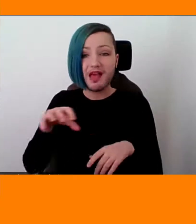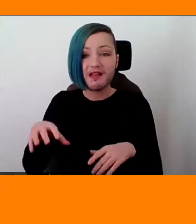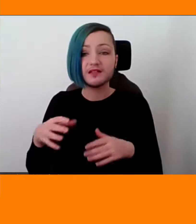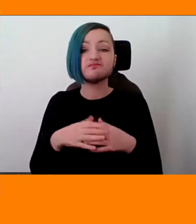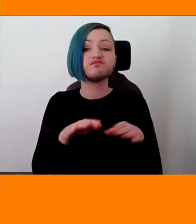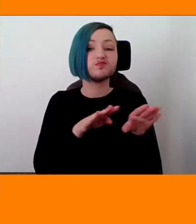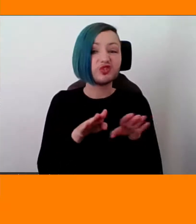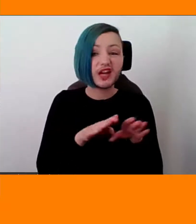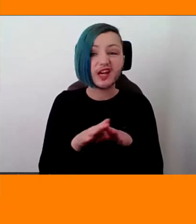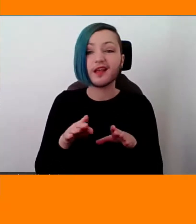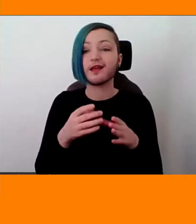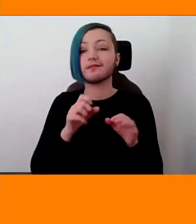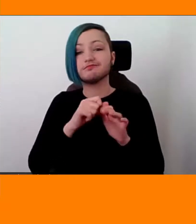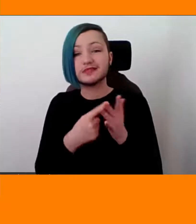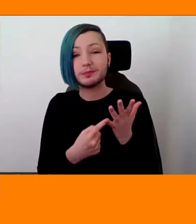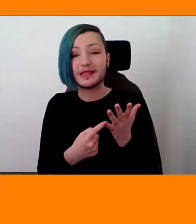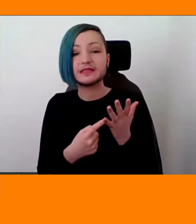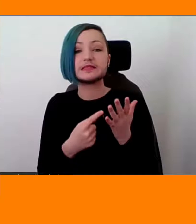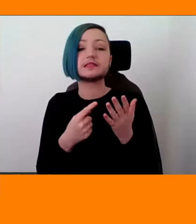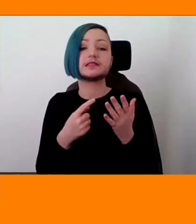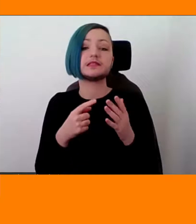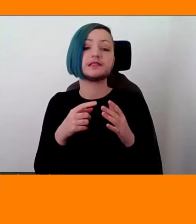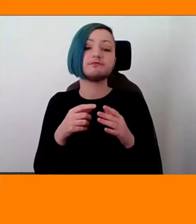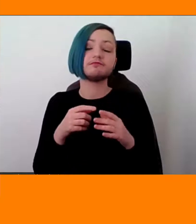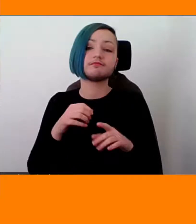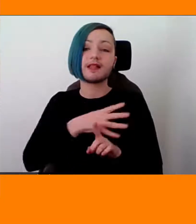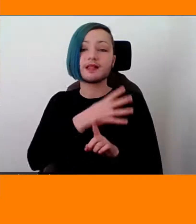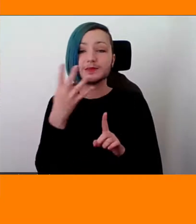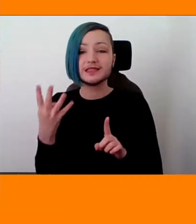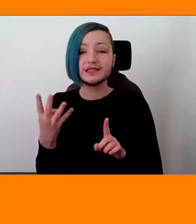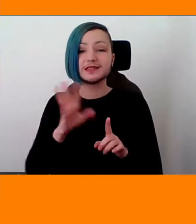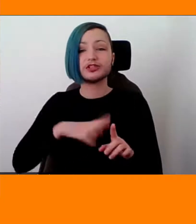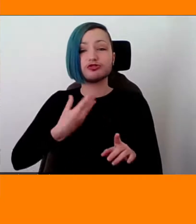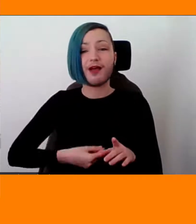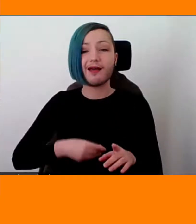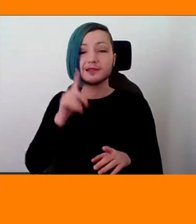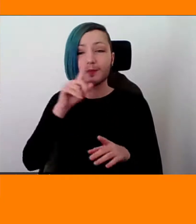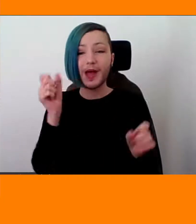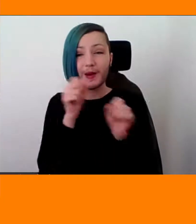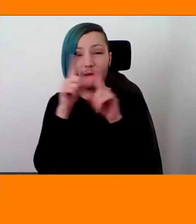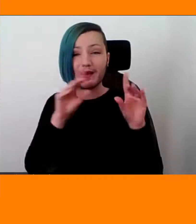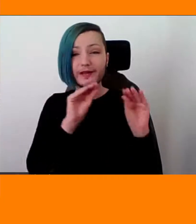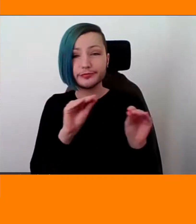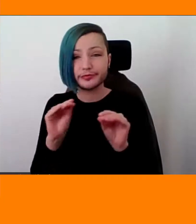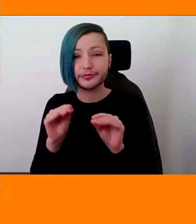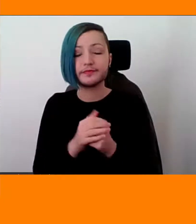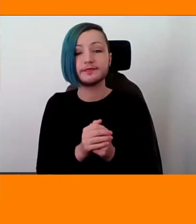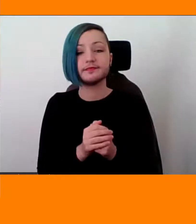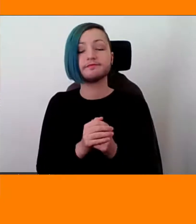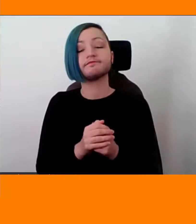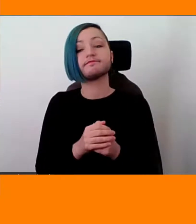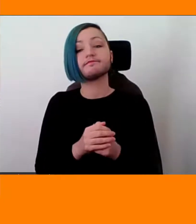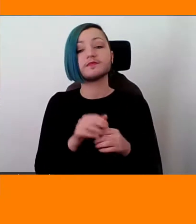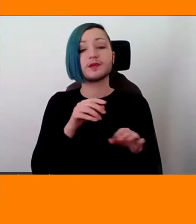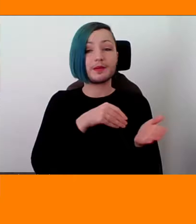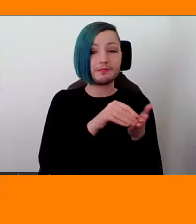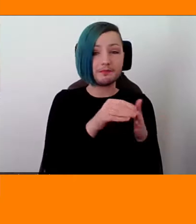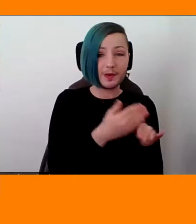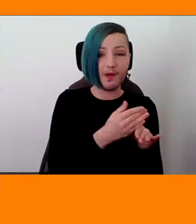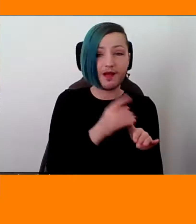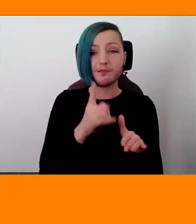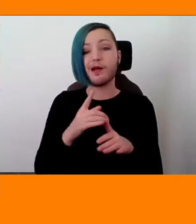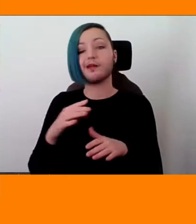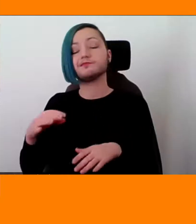disability, LGBTQ+, trans and non-binary awareness. In addition to their paid work, they are a founder of